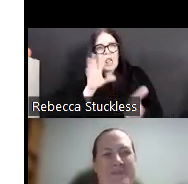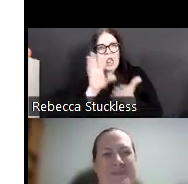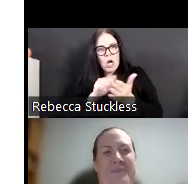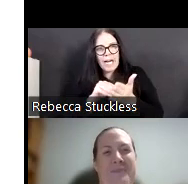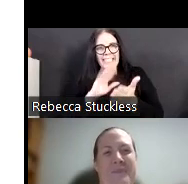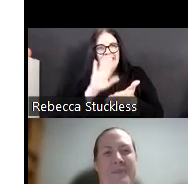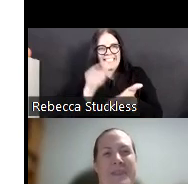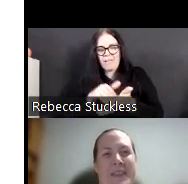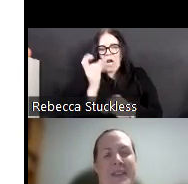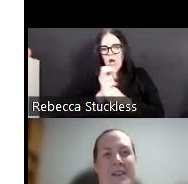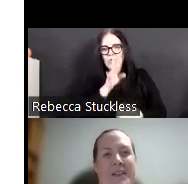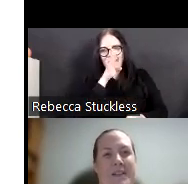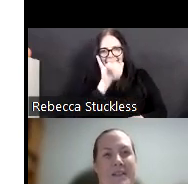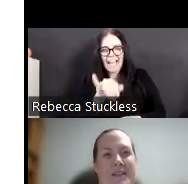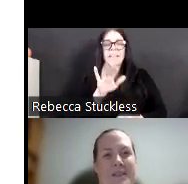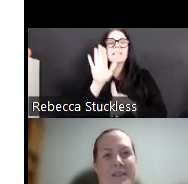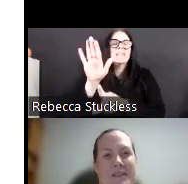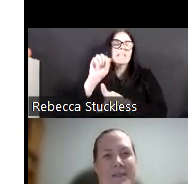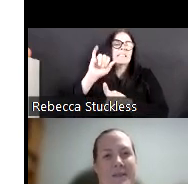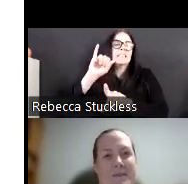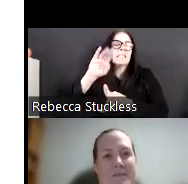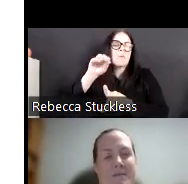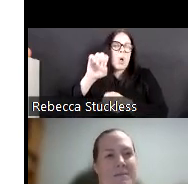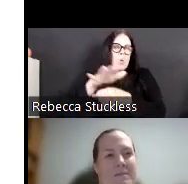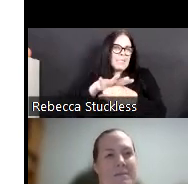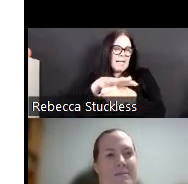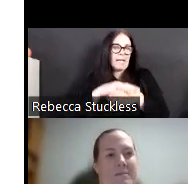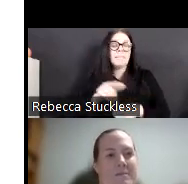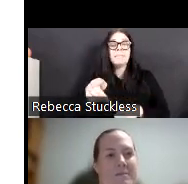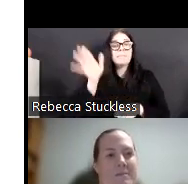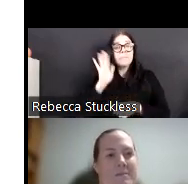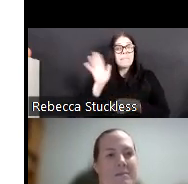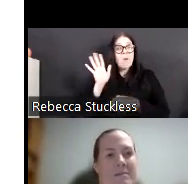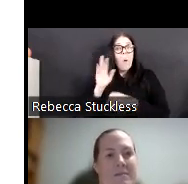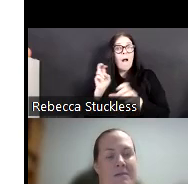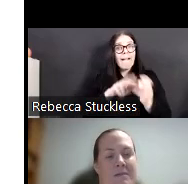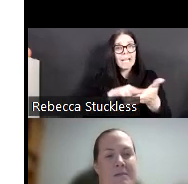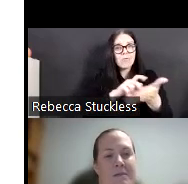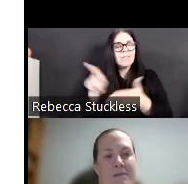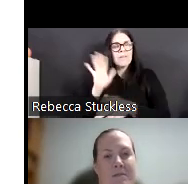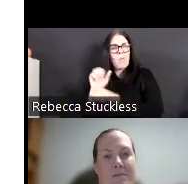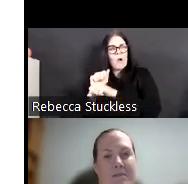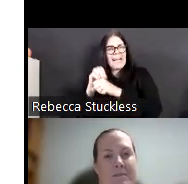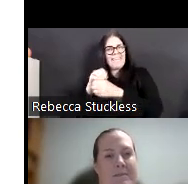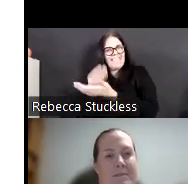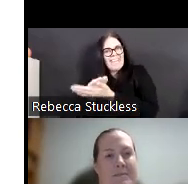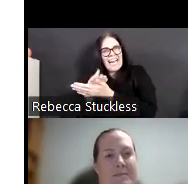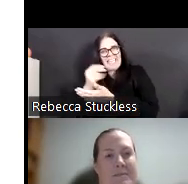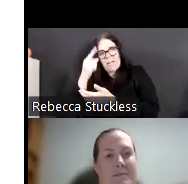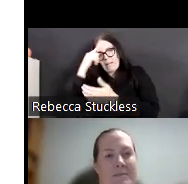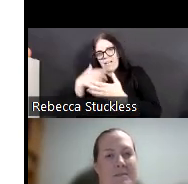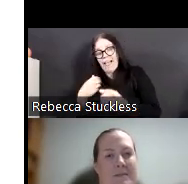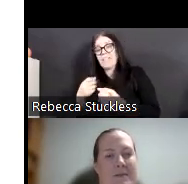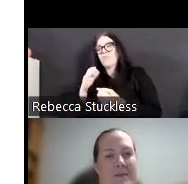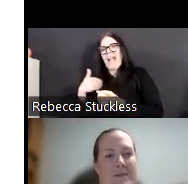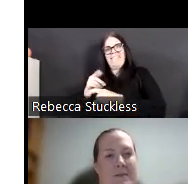bit. Simcoe site. Her previous experience was in the finance and mental health sectors, bringing varied background to her role